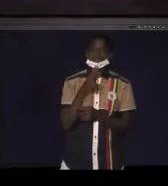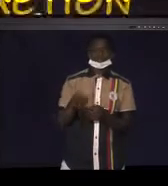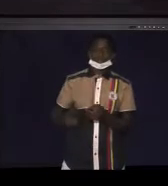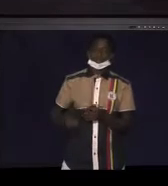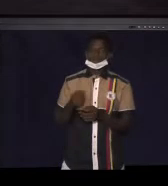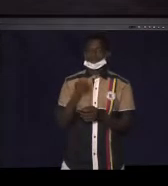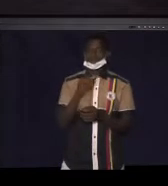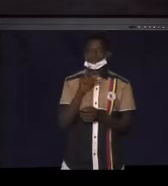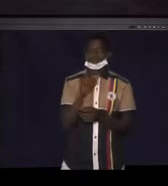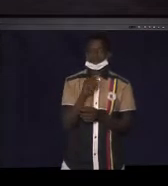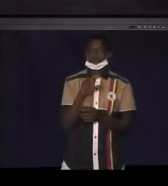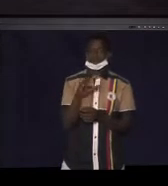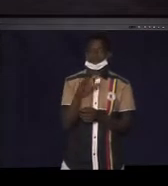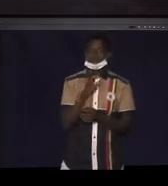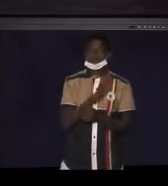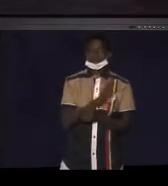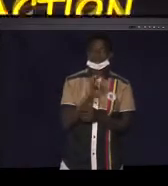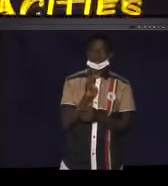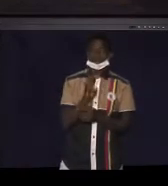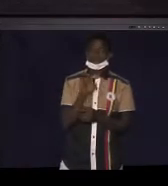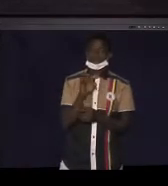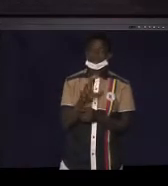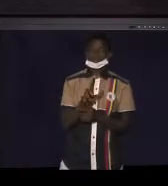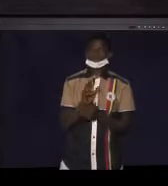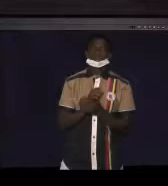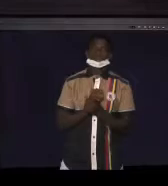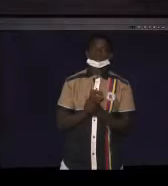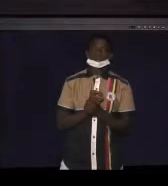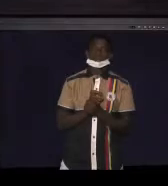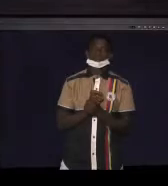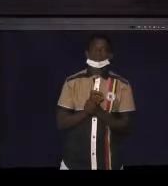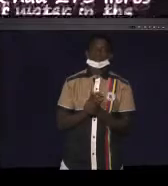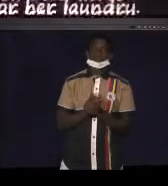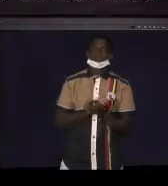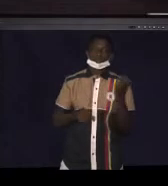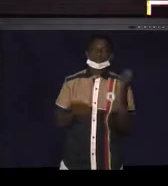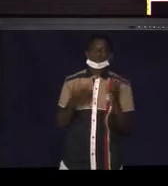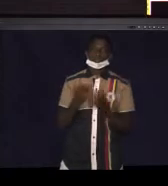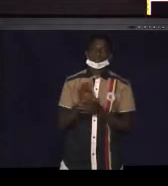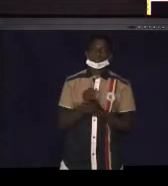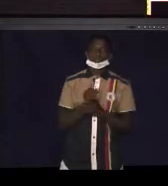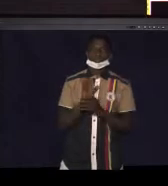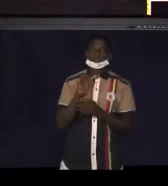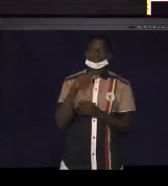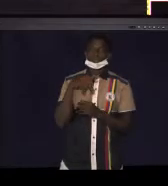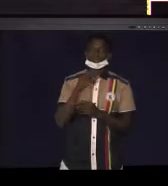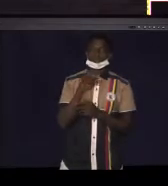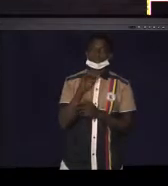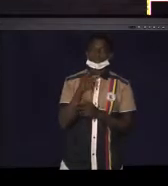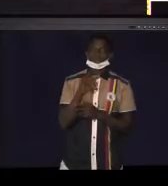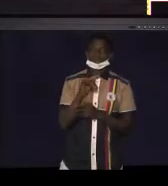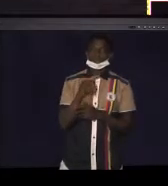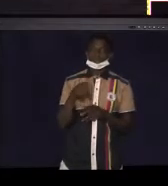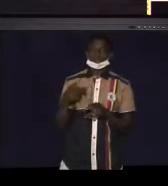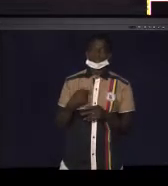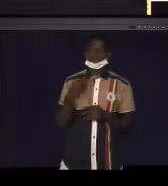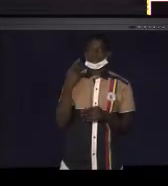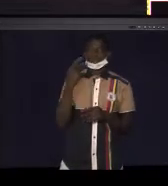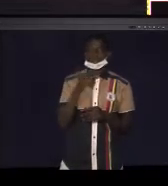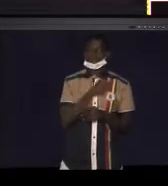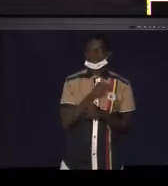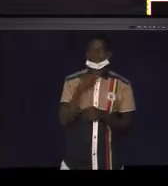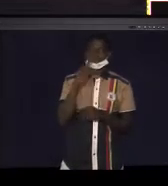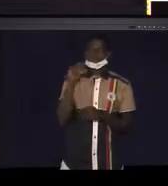is 20 liters, 52 centiliters. Subtraction of capacities, let's see. A